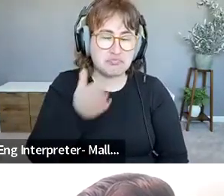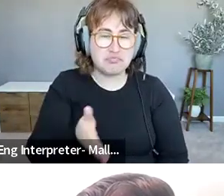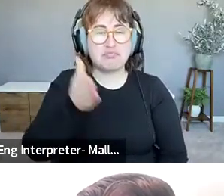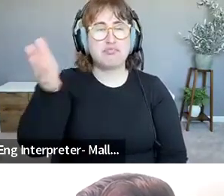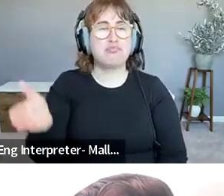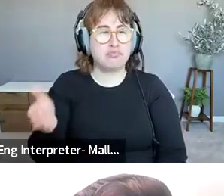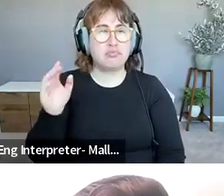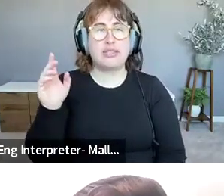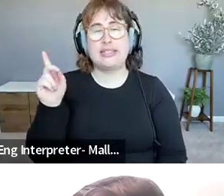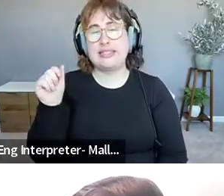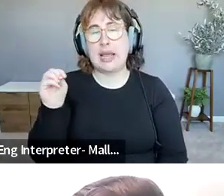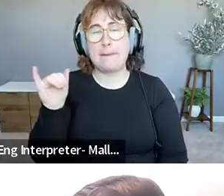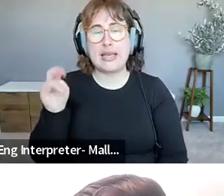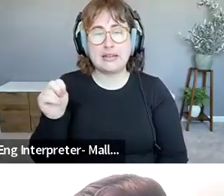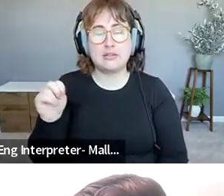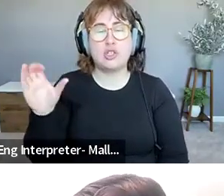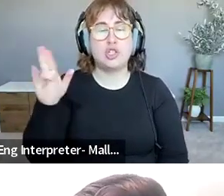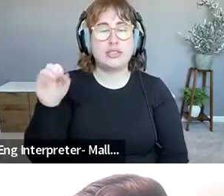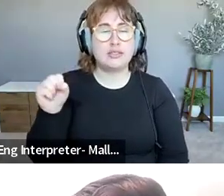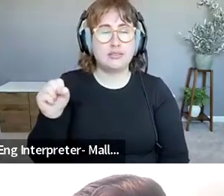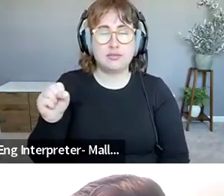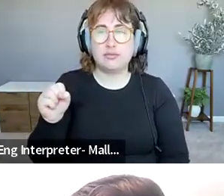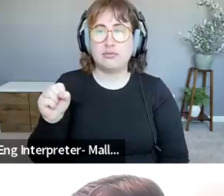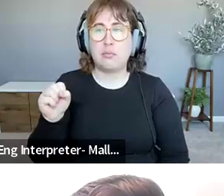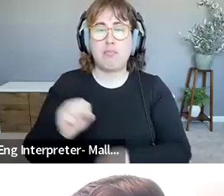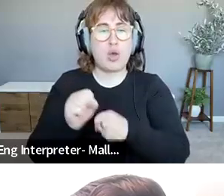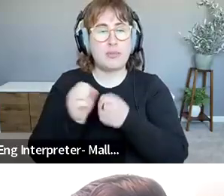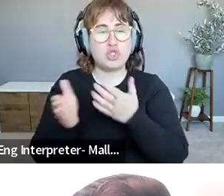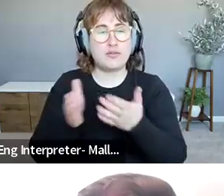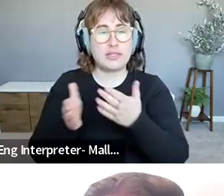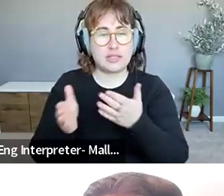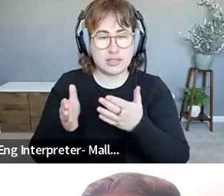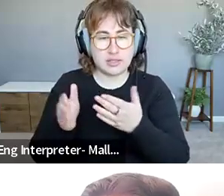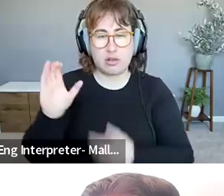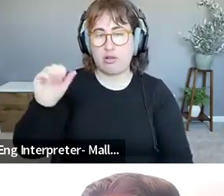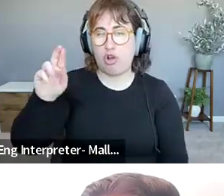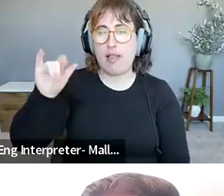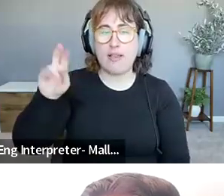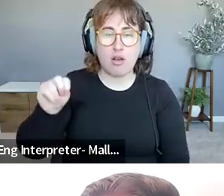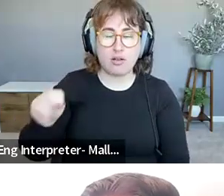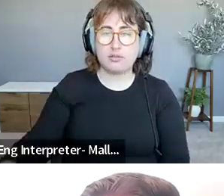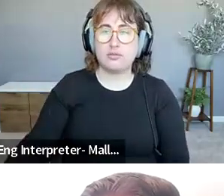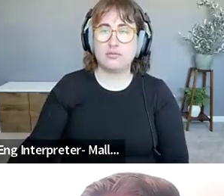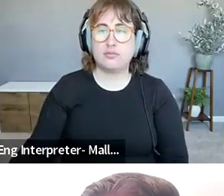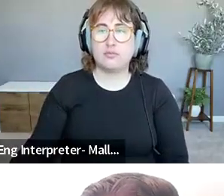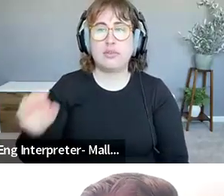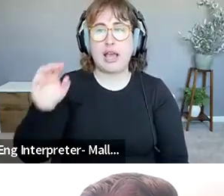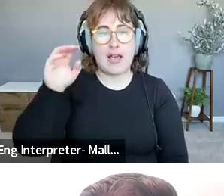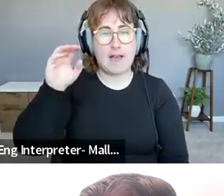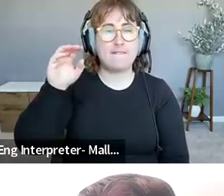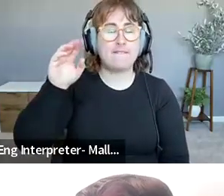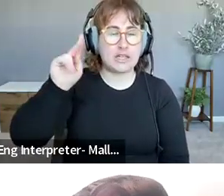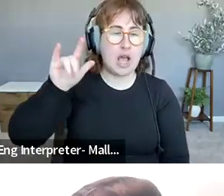got Damien and Chris and our employment specialist Carly on. We also have Kylie